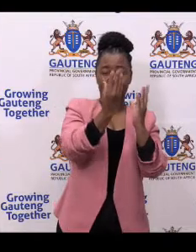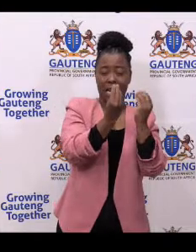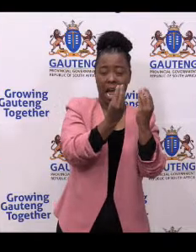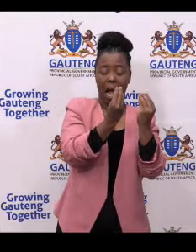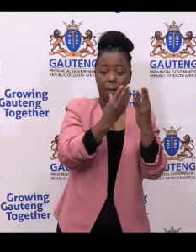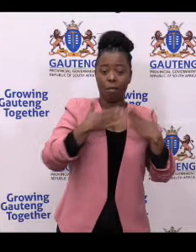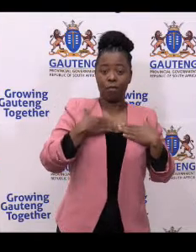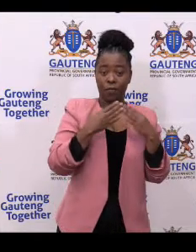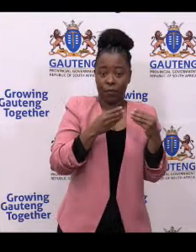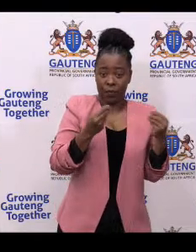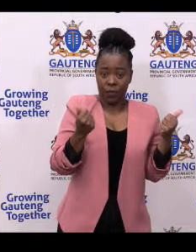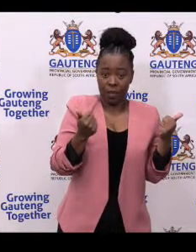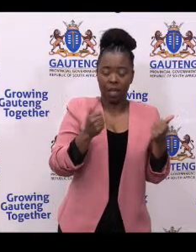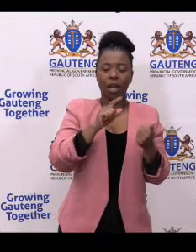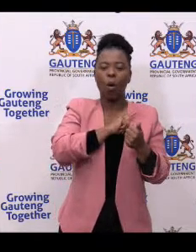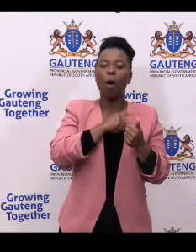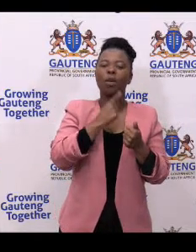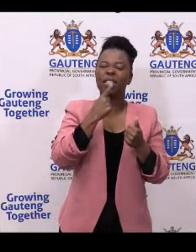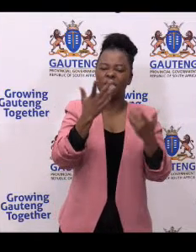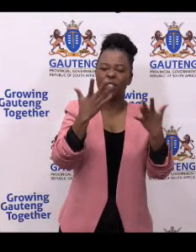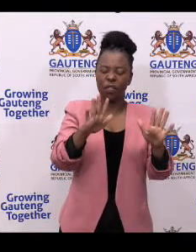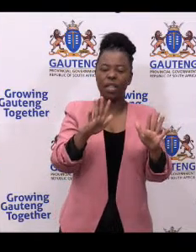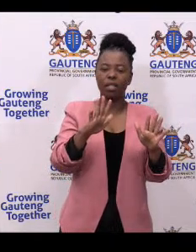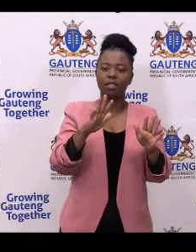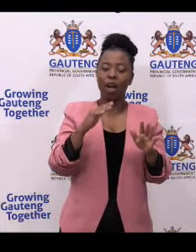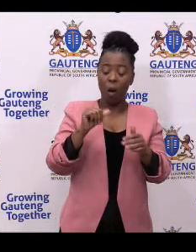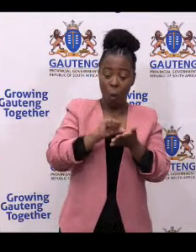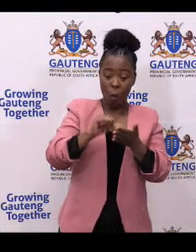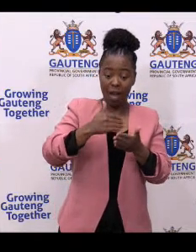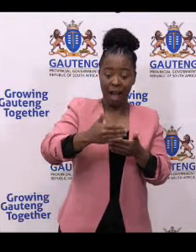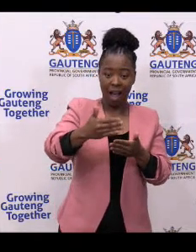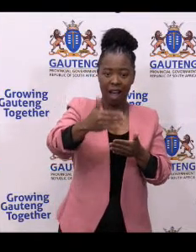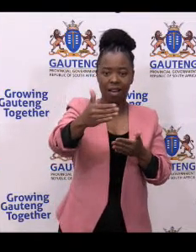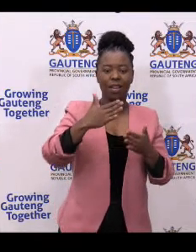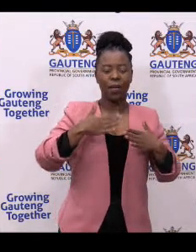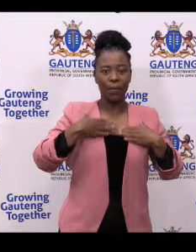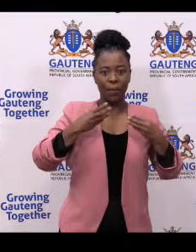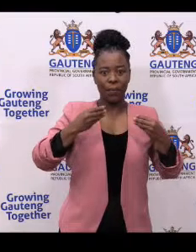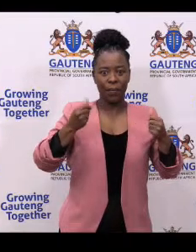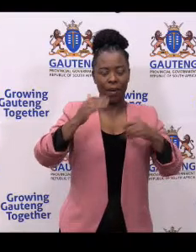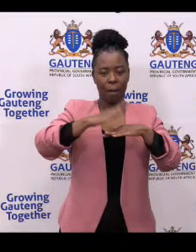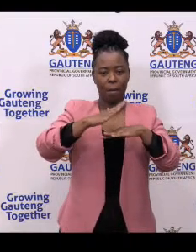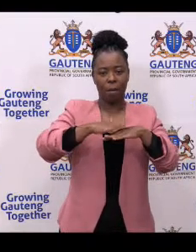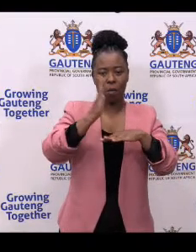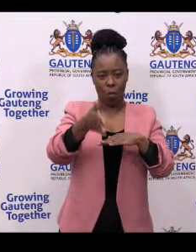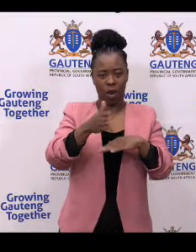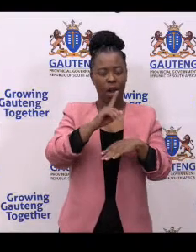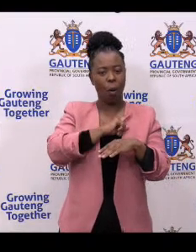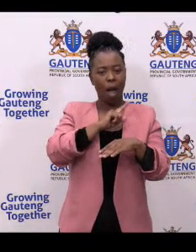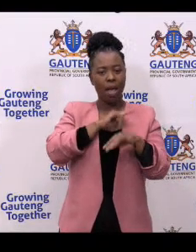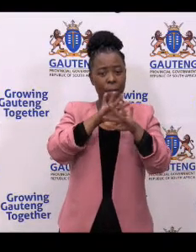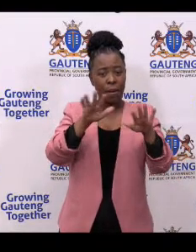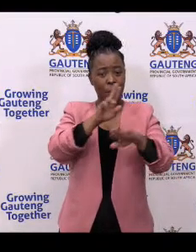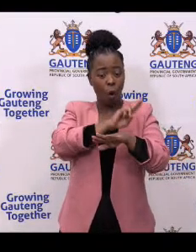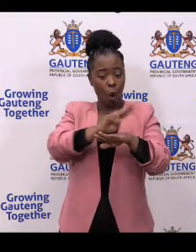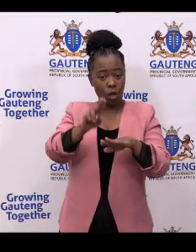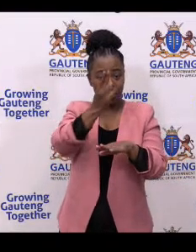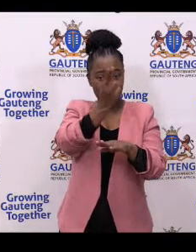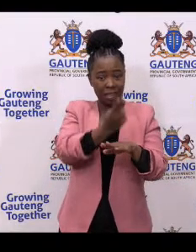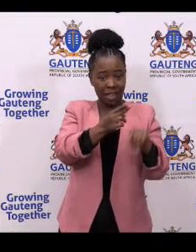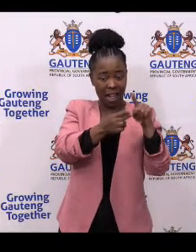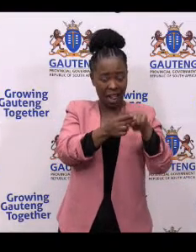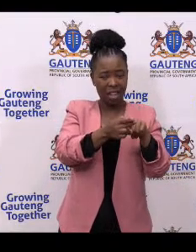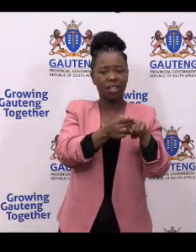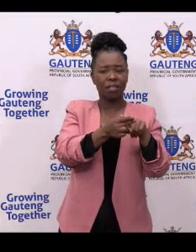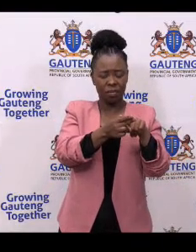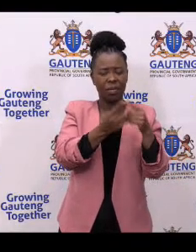indicated, that we are going to be seeing more recoveries in the coming weeks, because the number of those who are hospitalized still remains pretty much